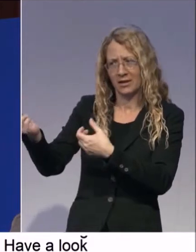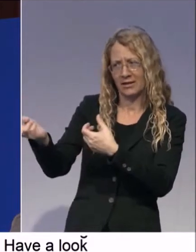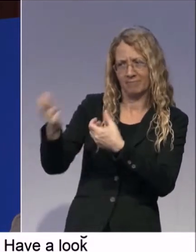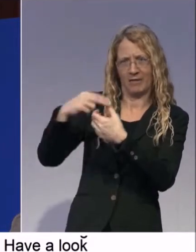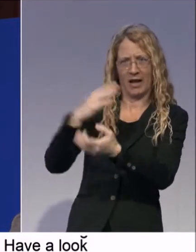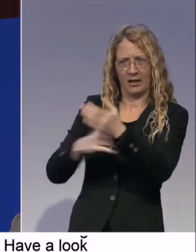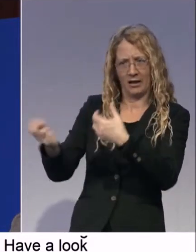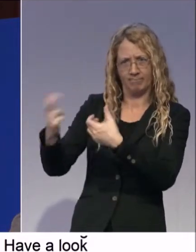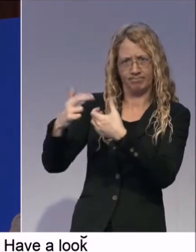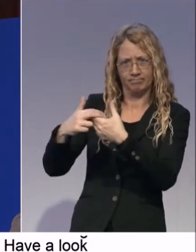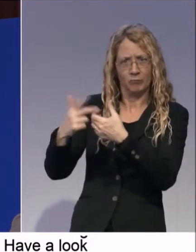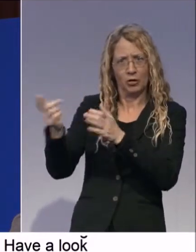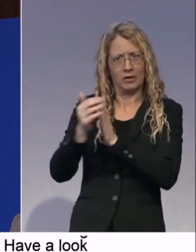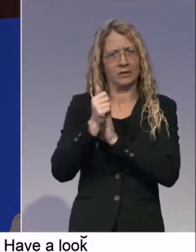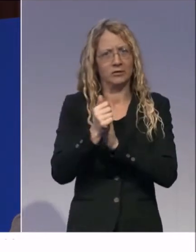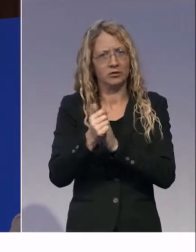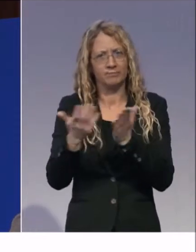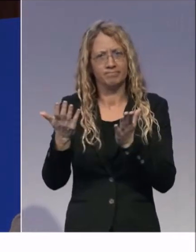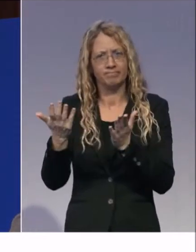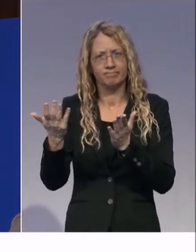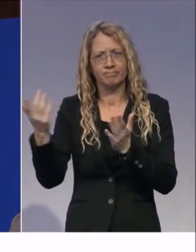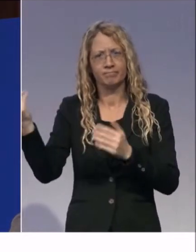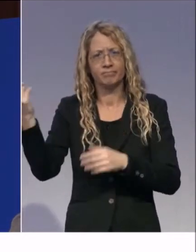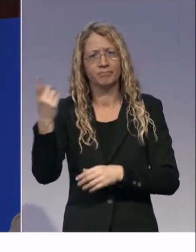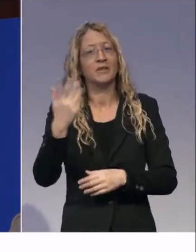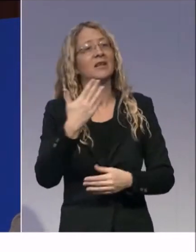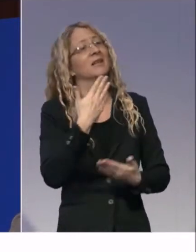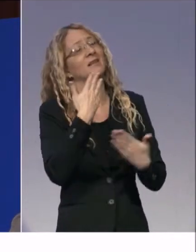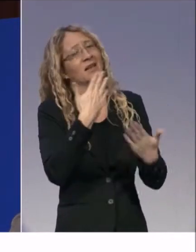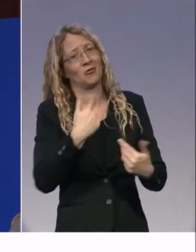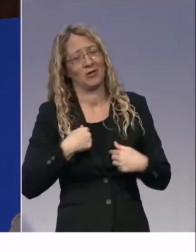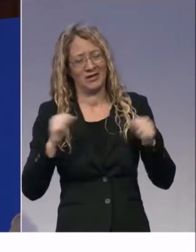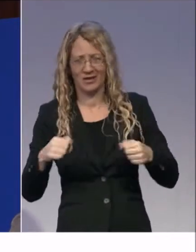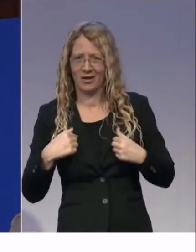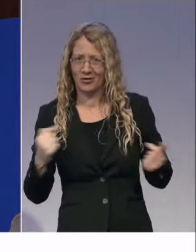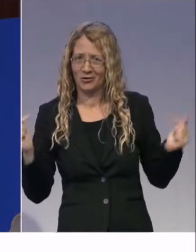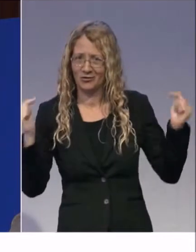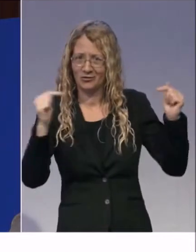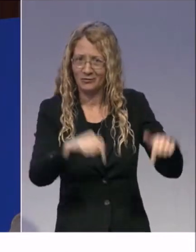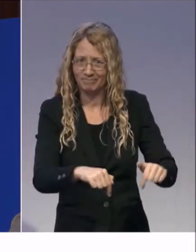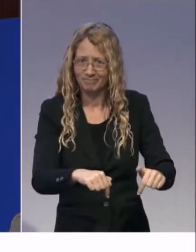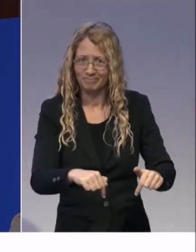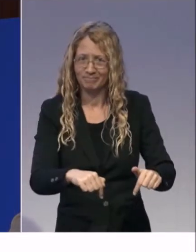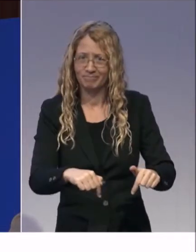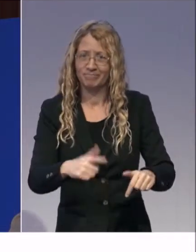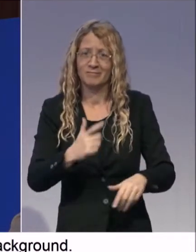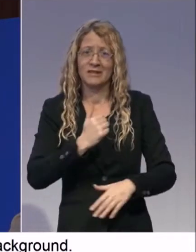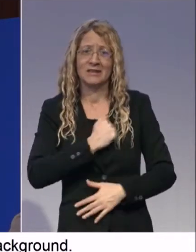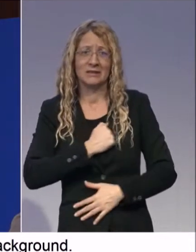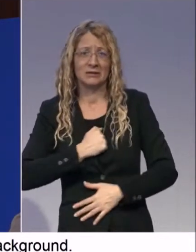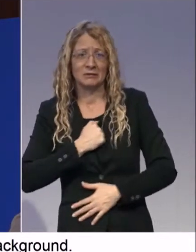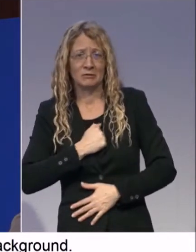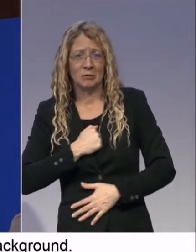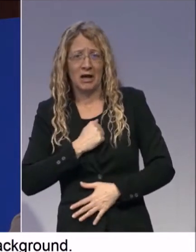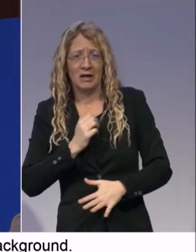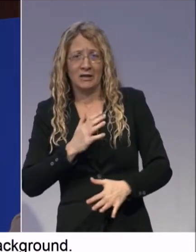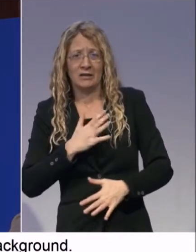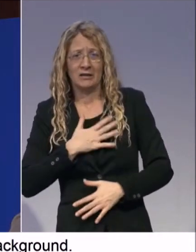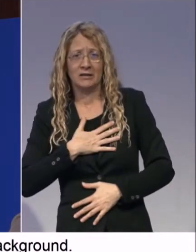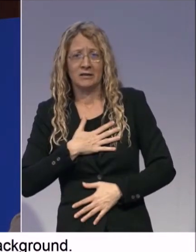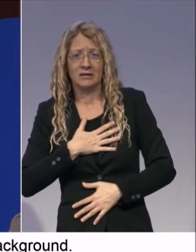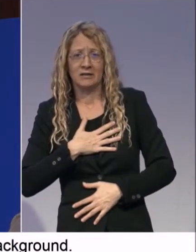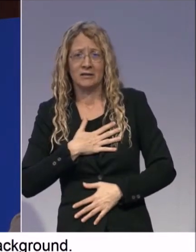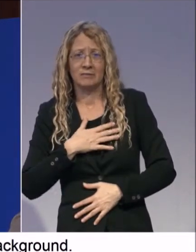me, and apologize to you, all the audience, on my very basic English. I hope